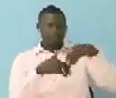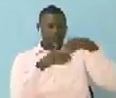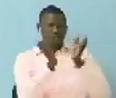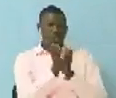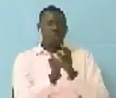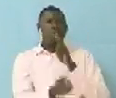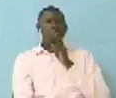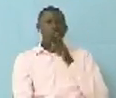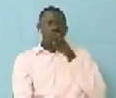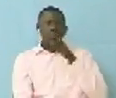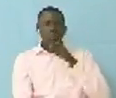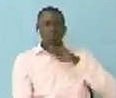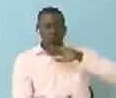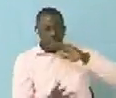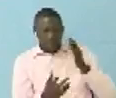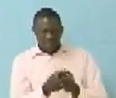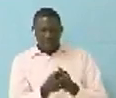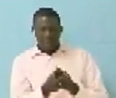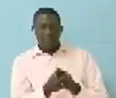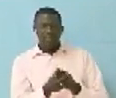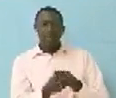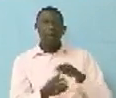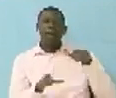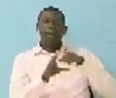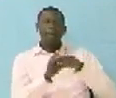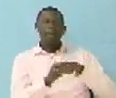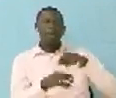were junglers.